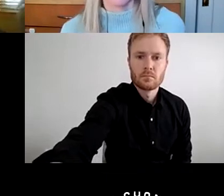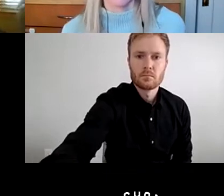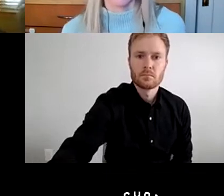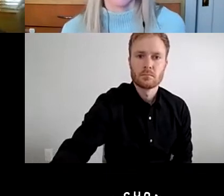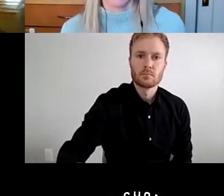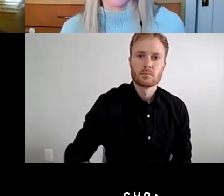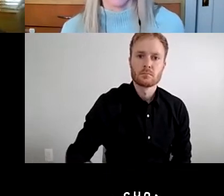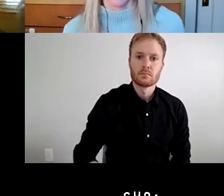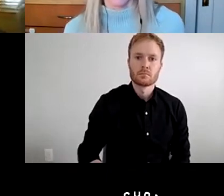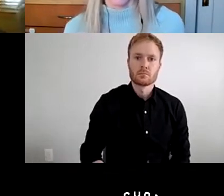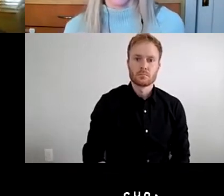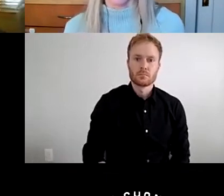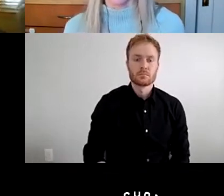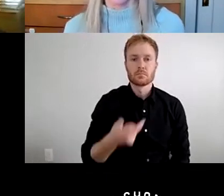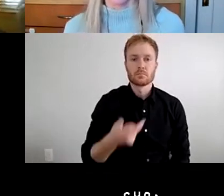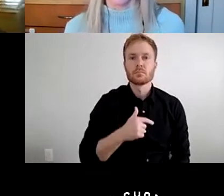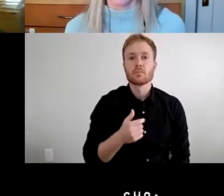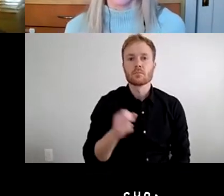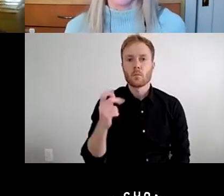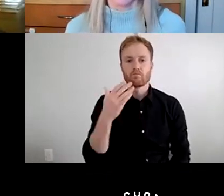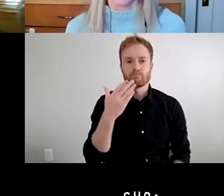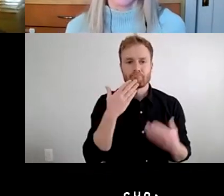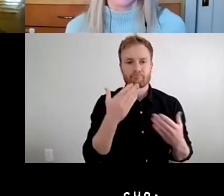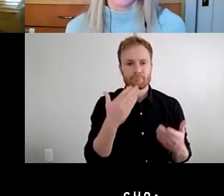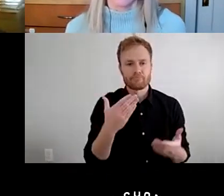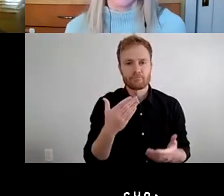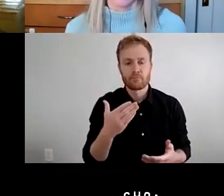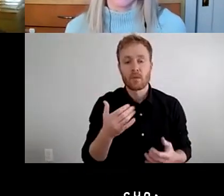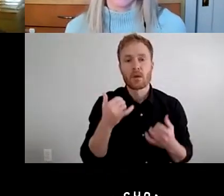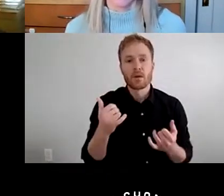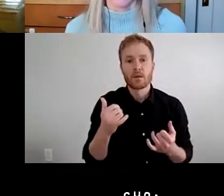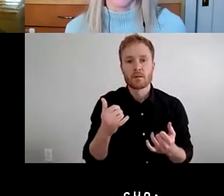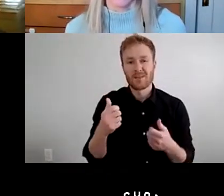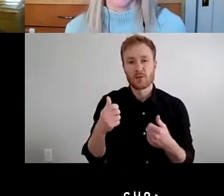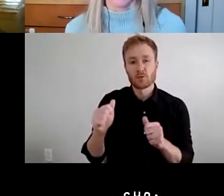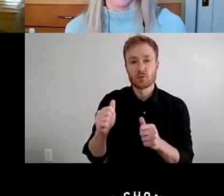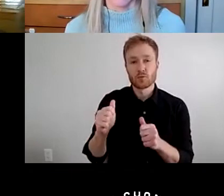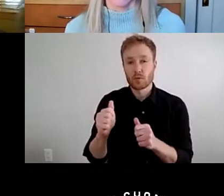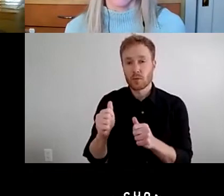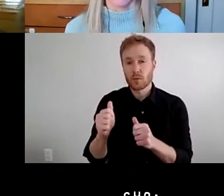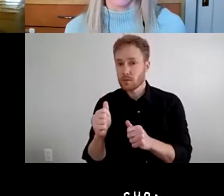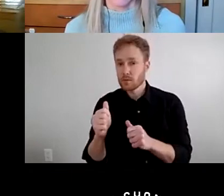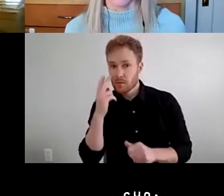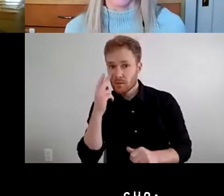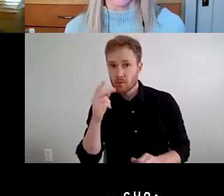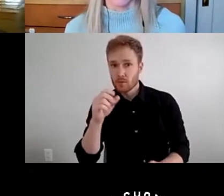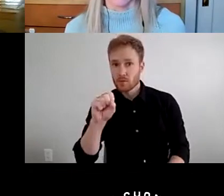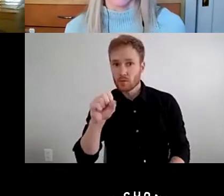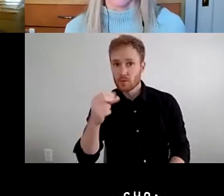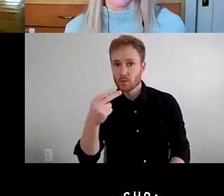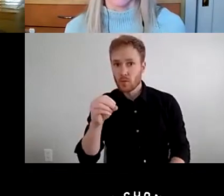Thank you very much. We will now try to go back to Shoman Pomai.